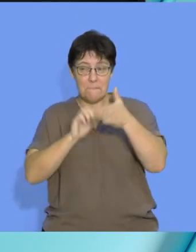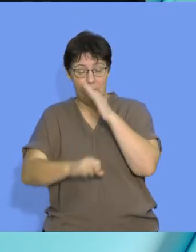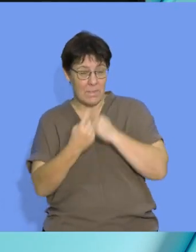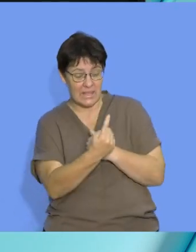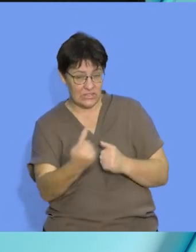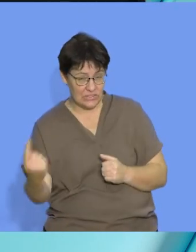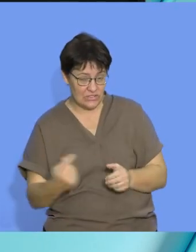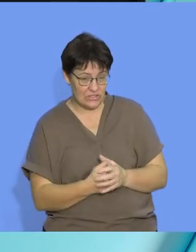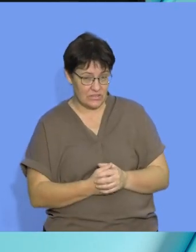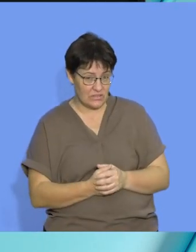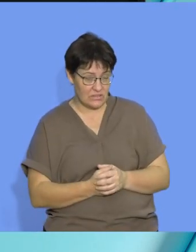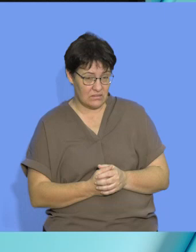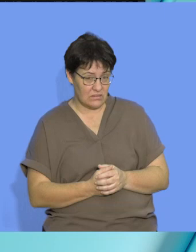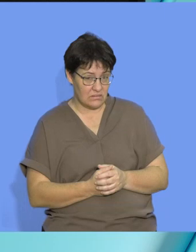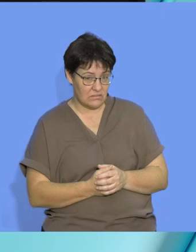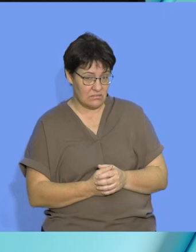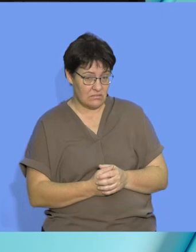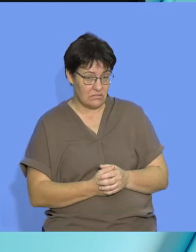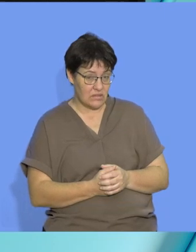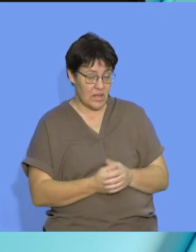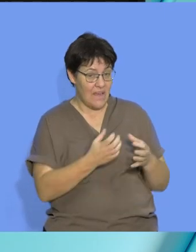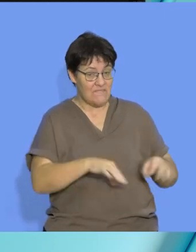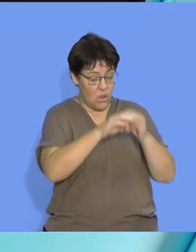terms? Is it the same value?